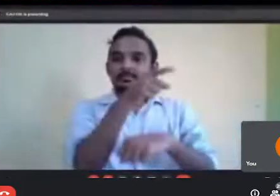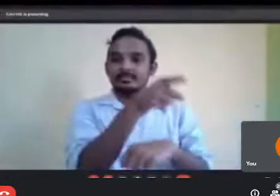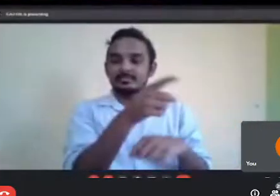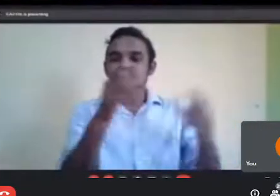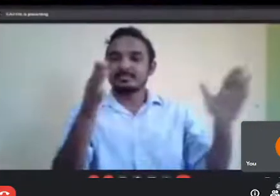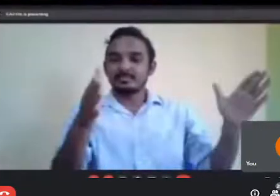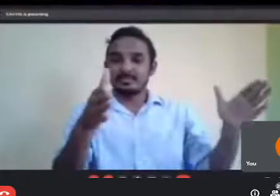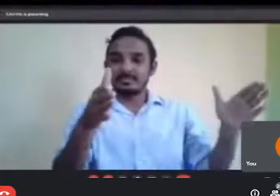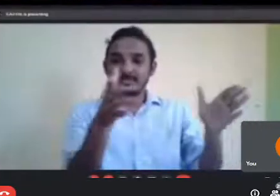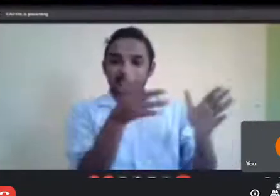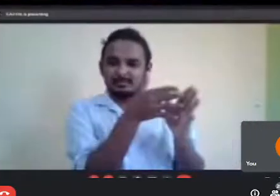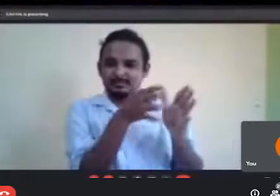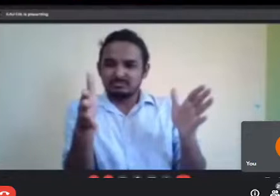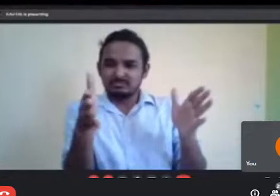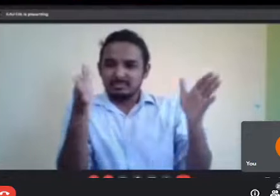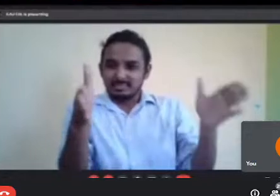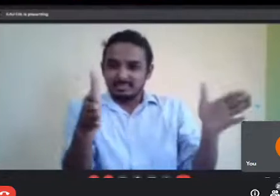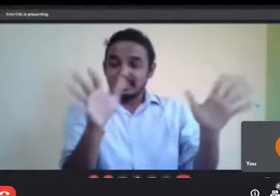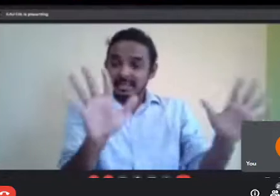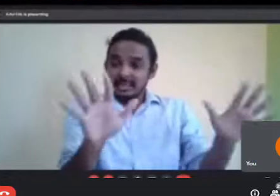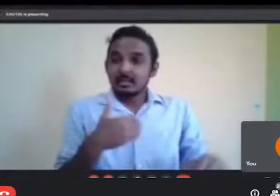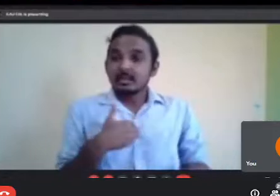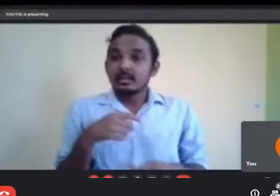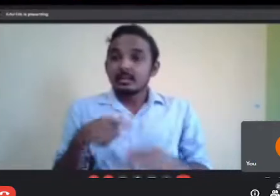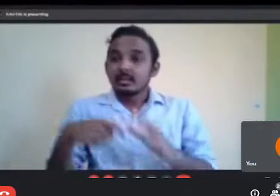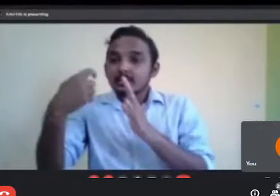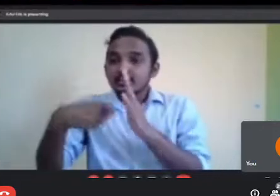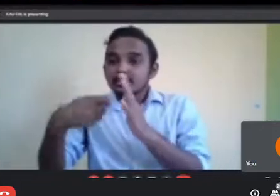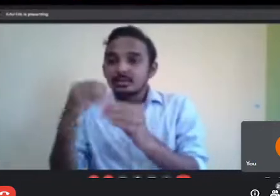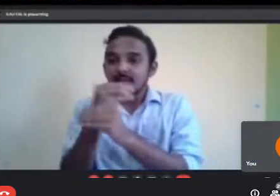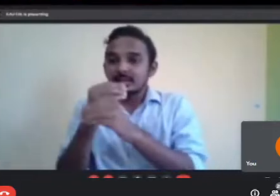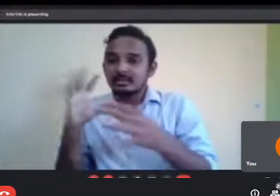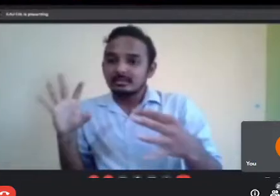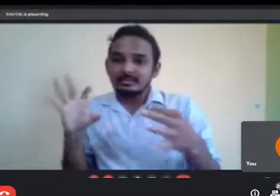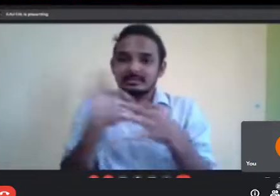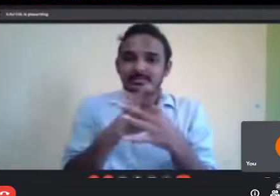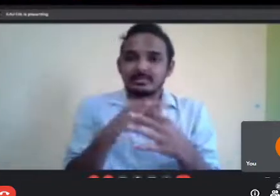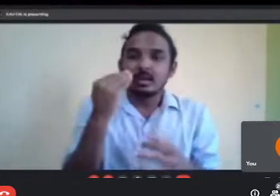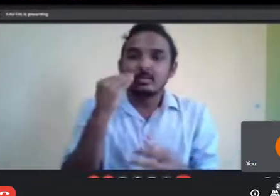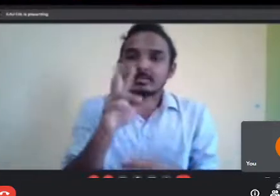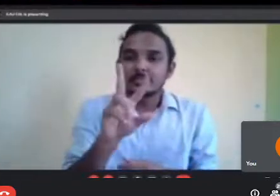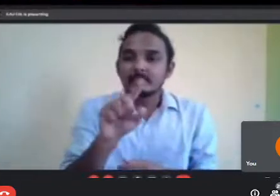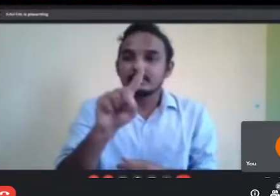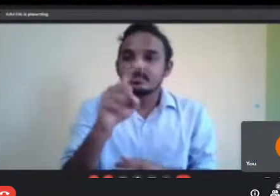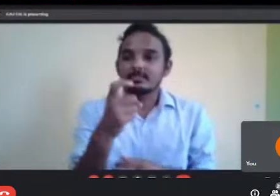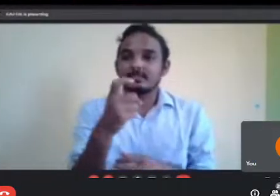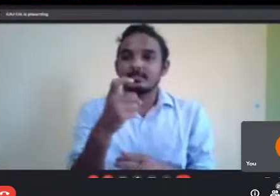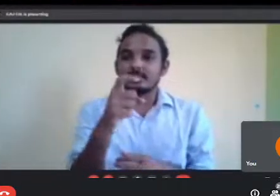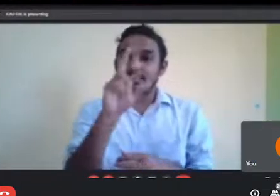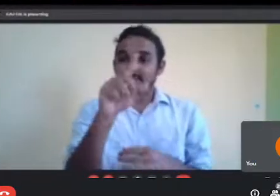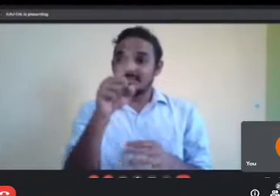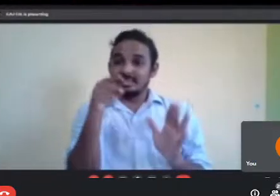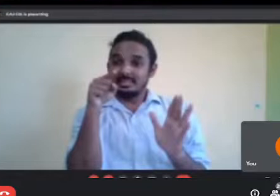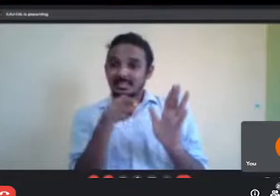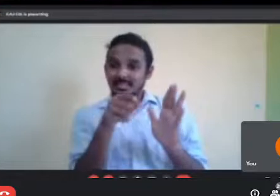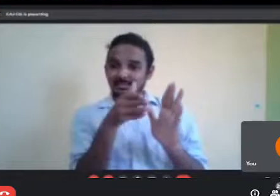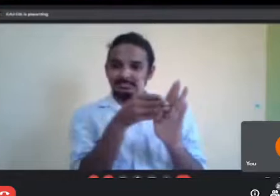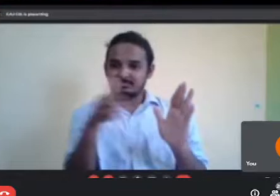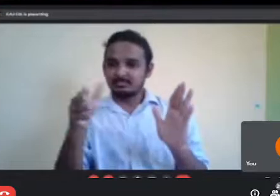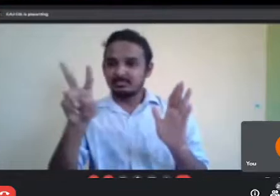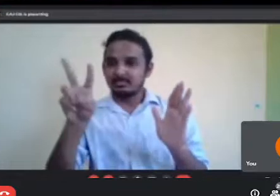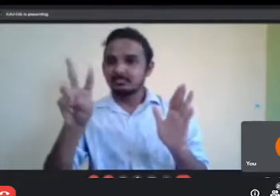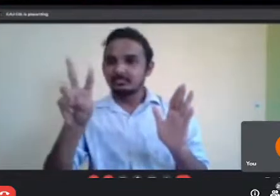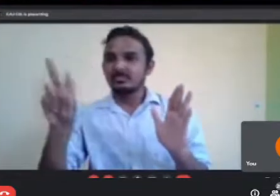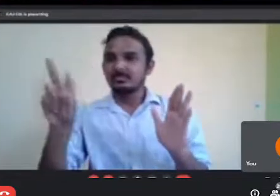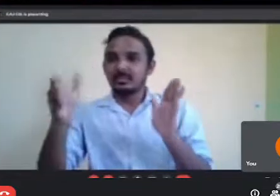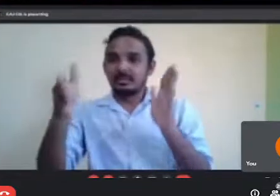of what the school 2016 to 2020. And our work started with 2017,